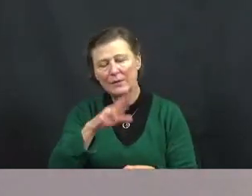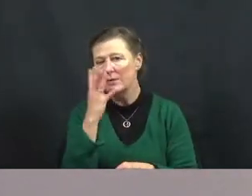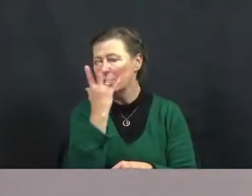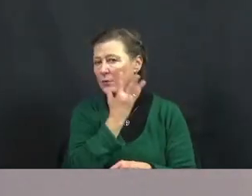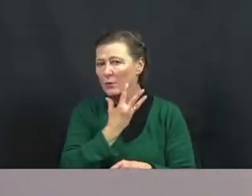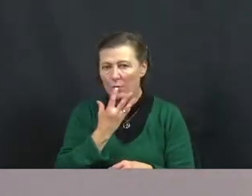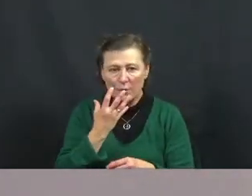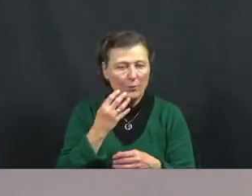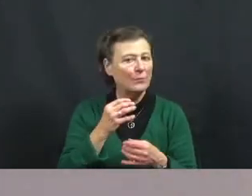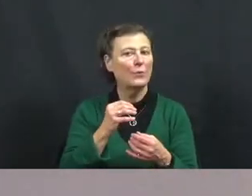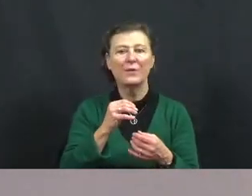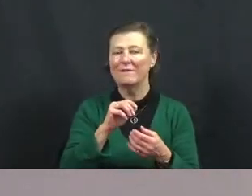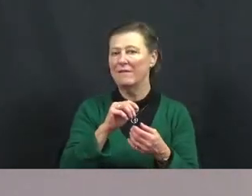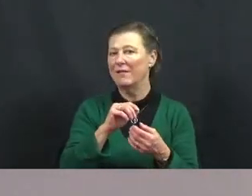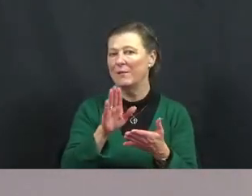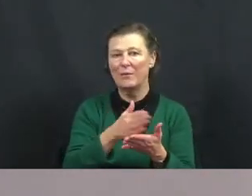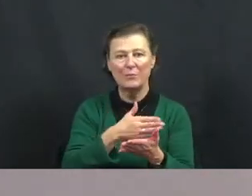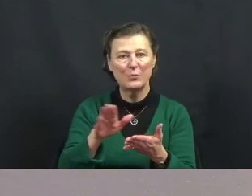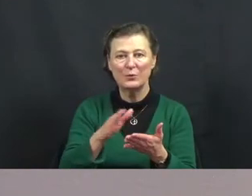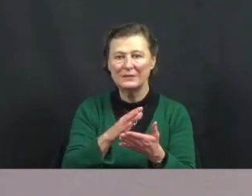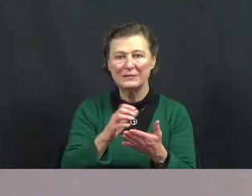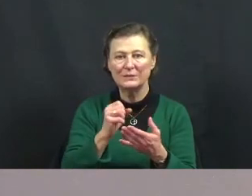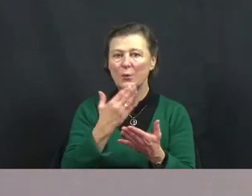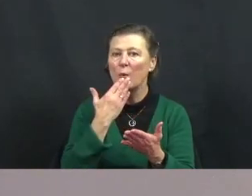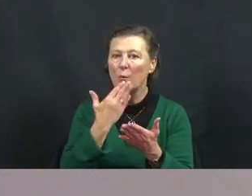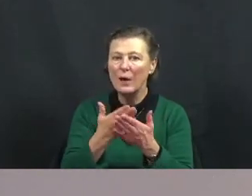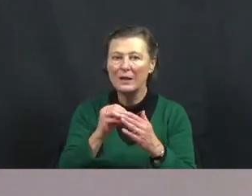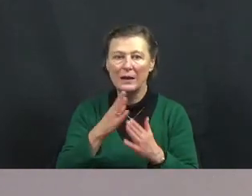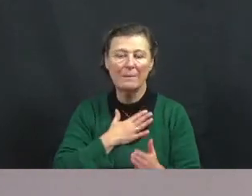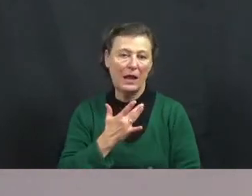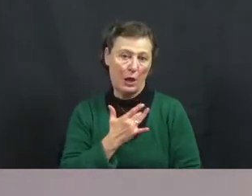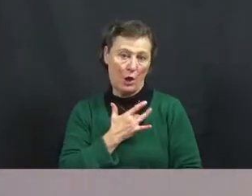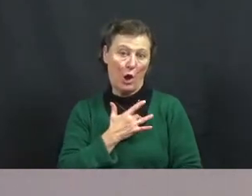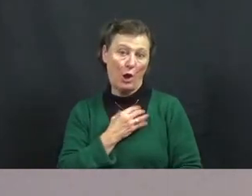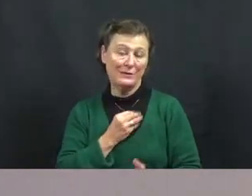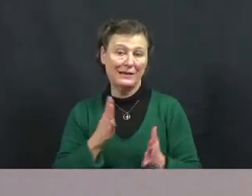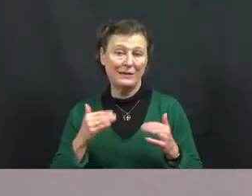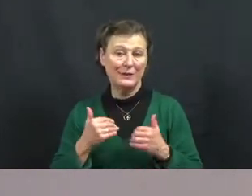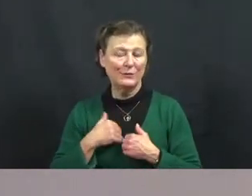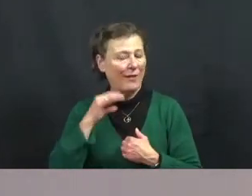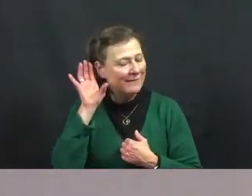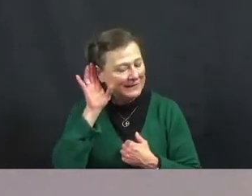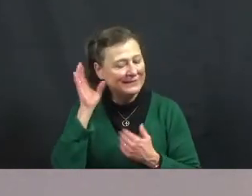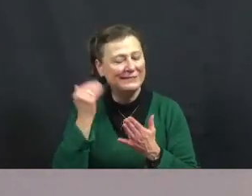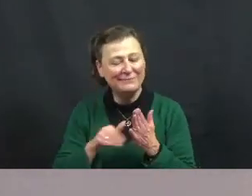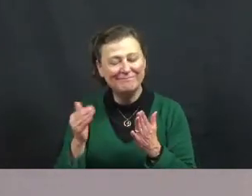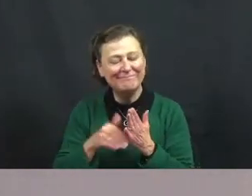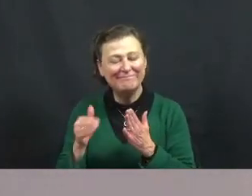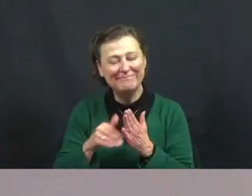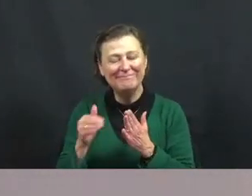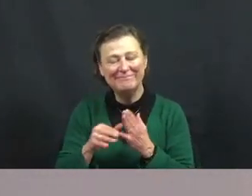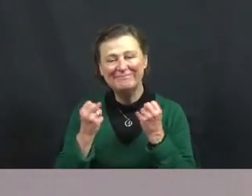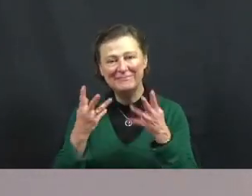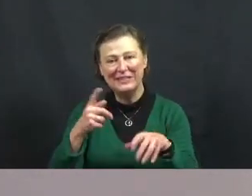compositions so well in my heart and soul. I've listened to them so many times.